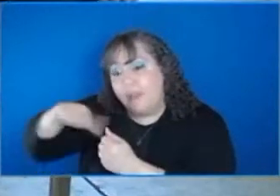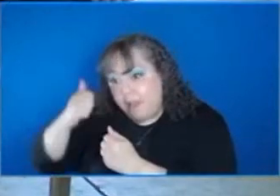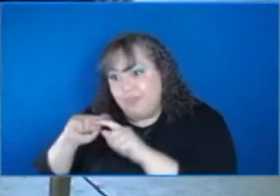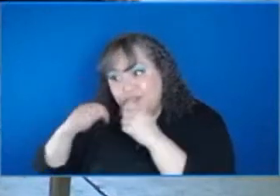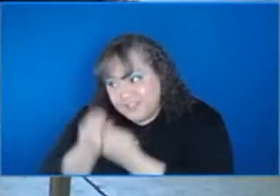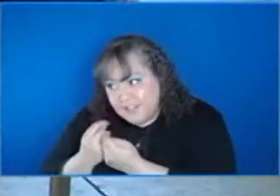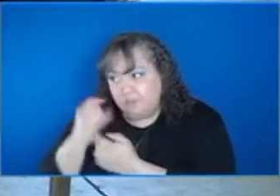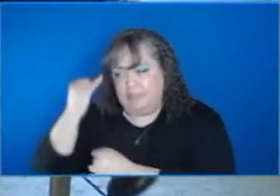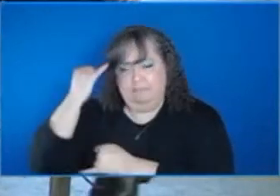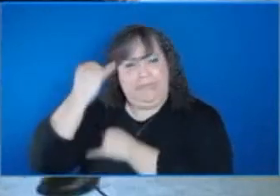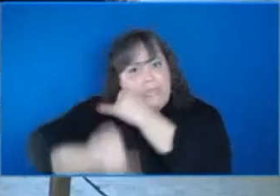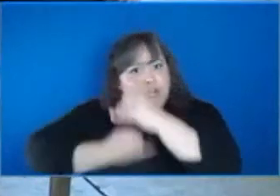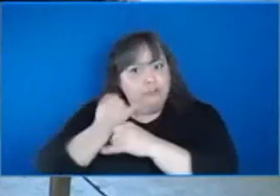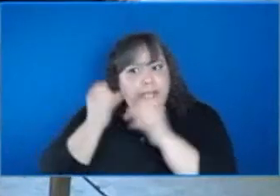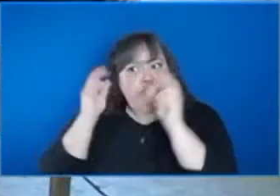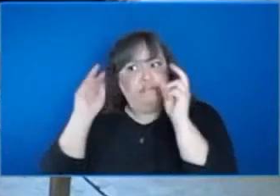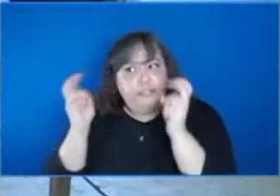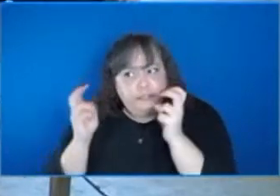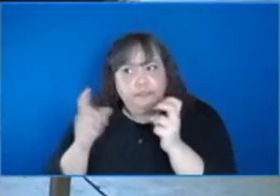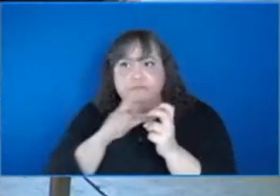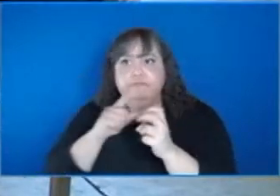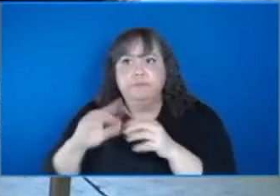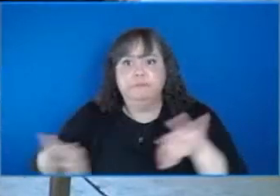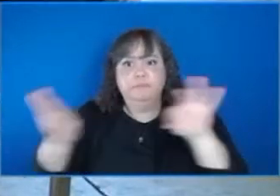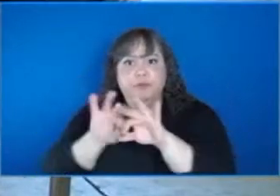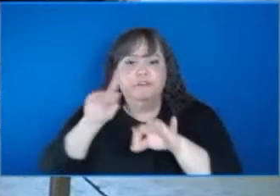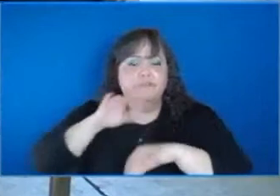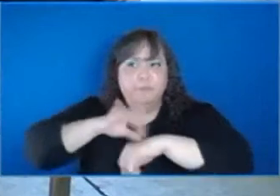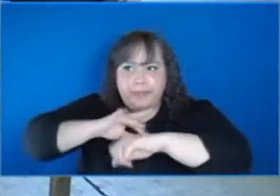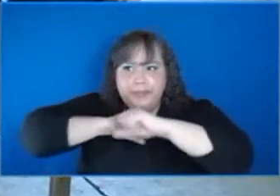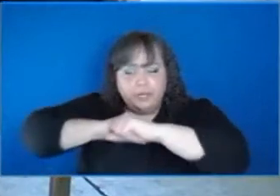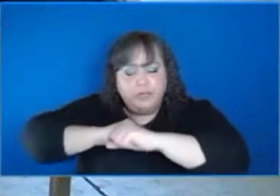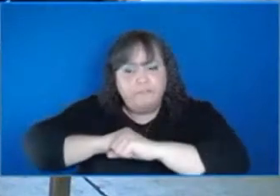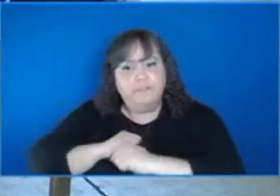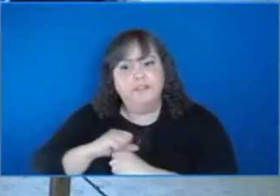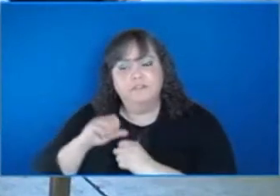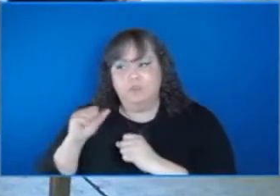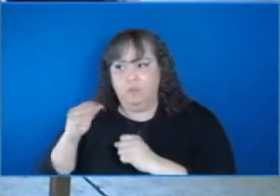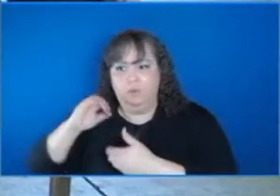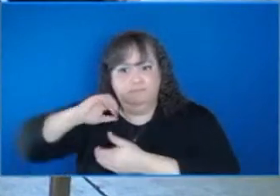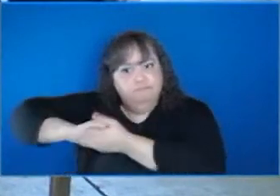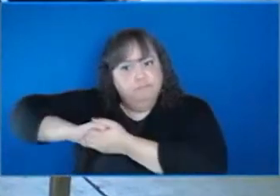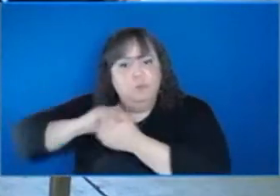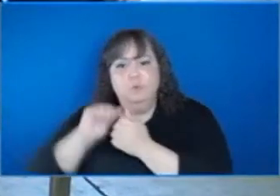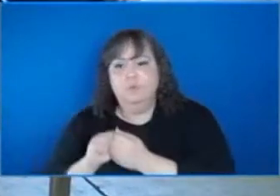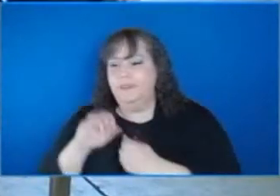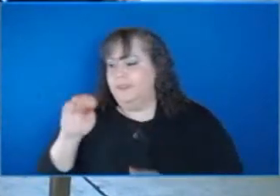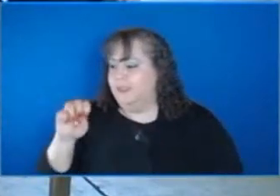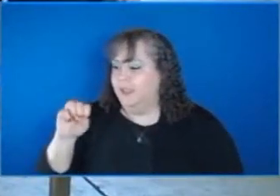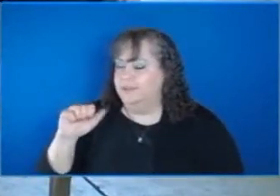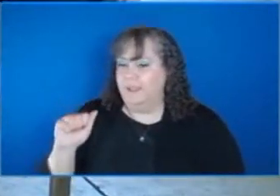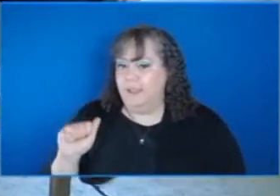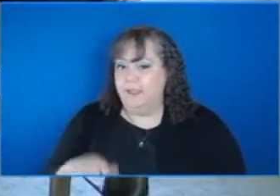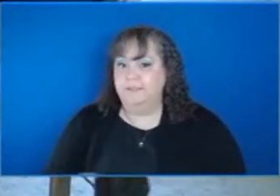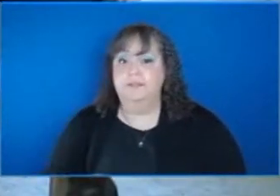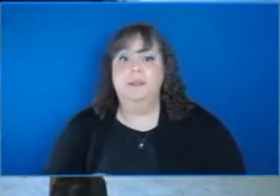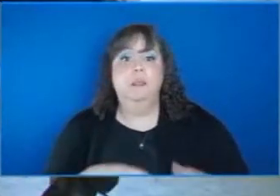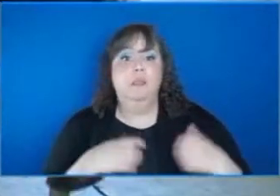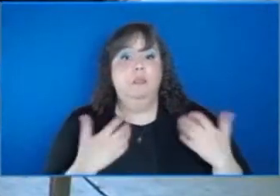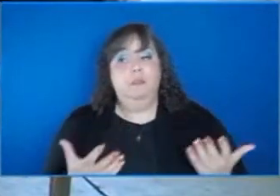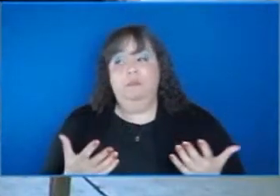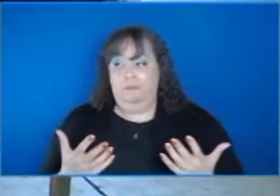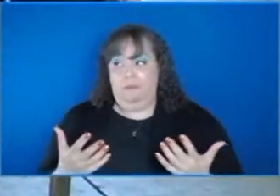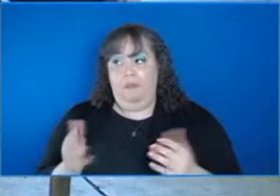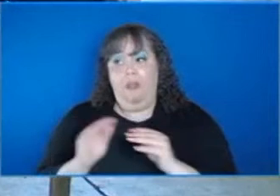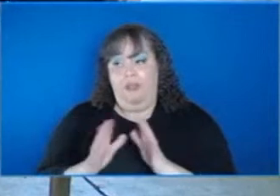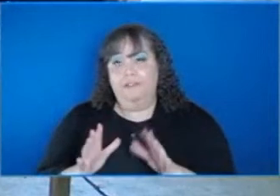issue. Absolutely. Okay, so obviously Earth, we're all very, very invested in watching